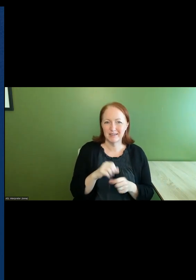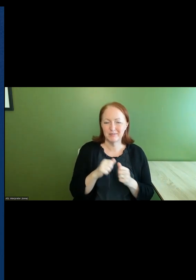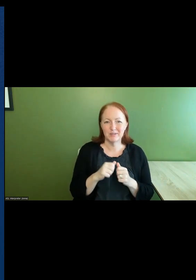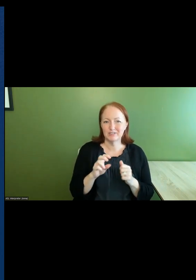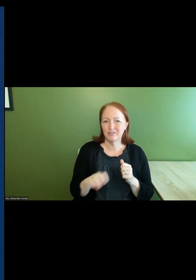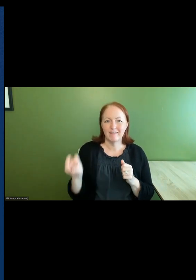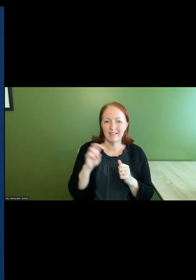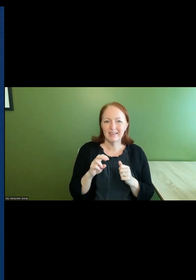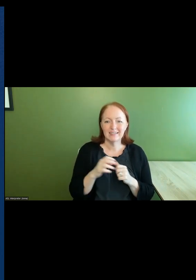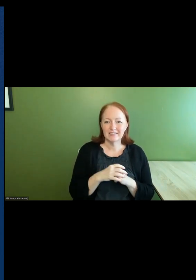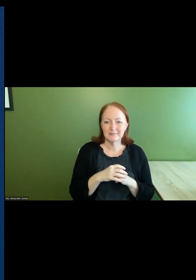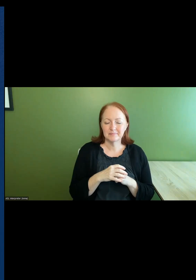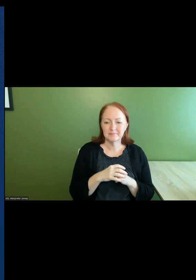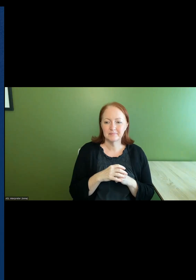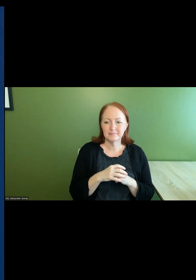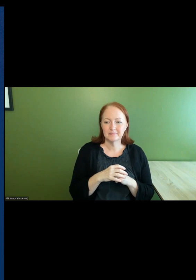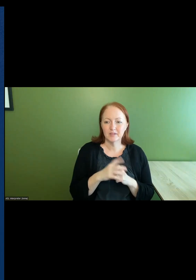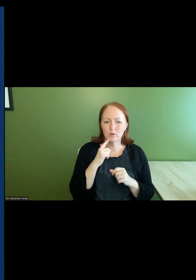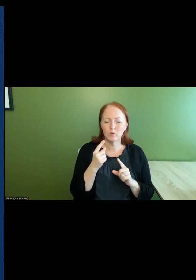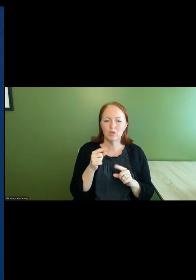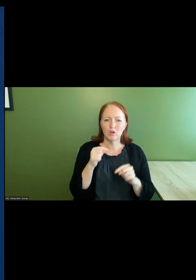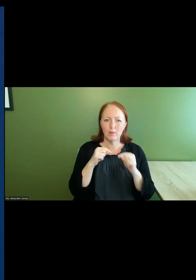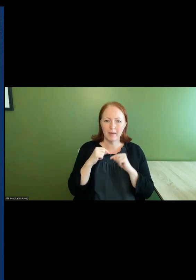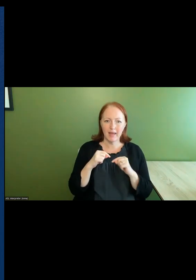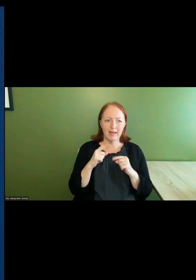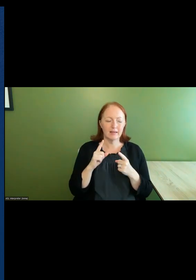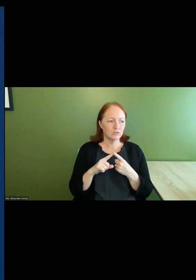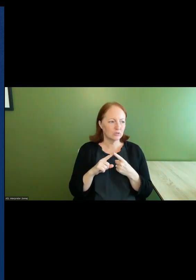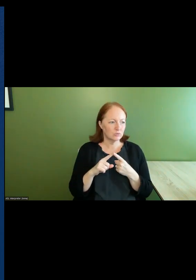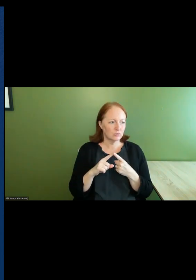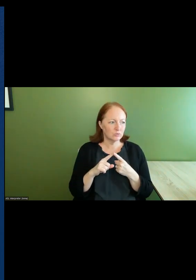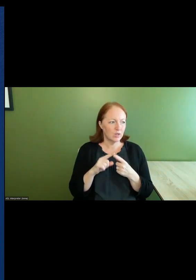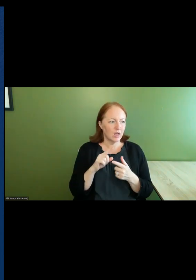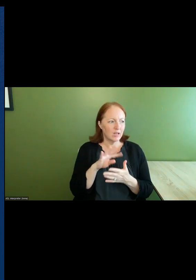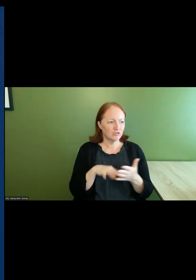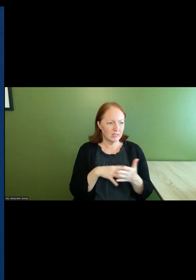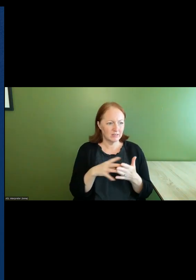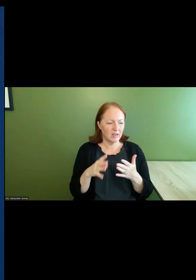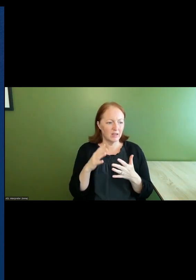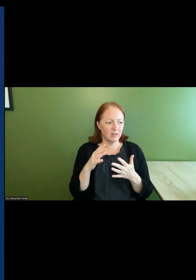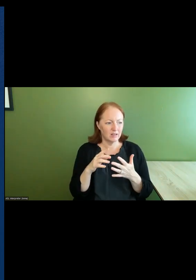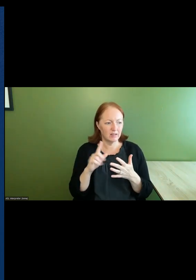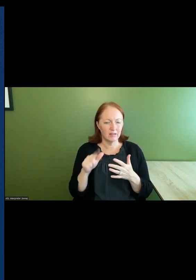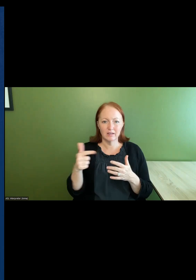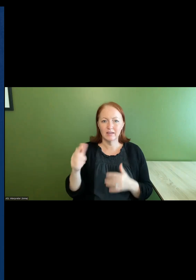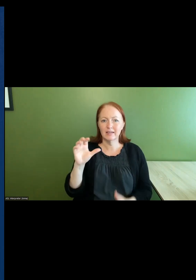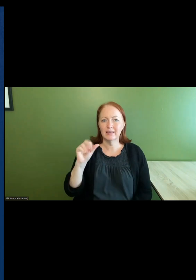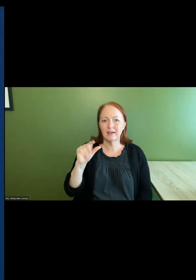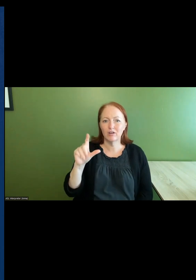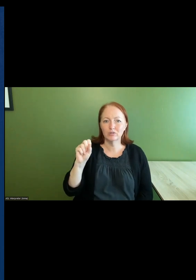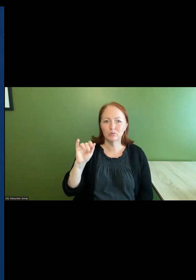traveling. And we're going to kind of backtrack a little bit in the agenda order and turn to Carol